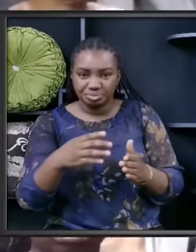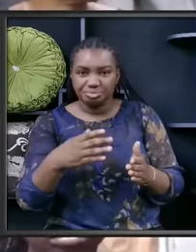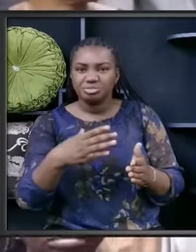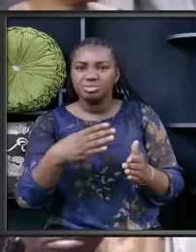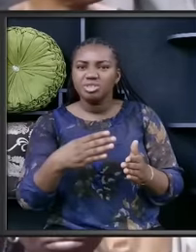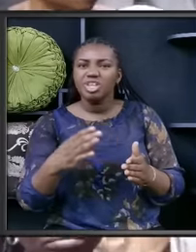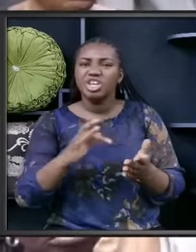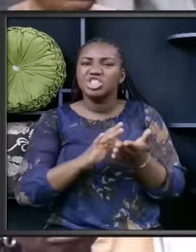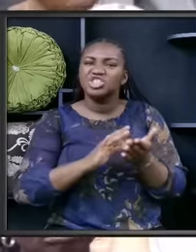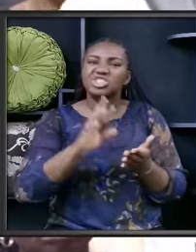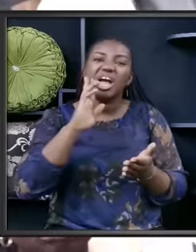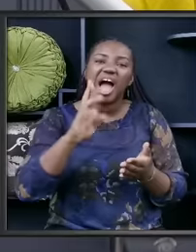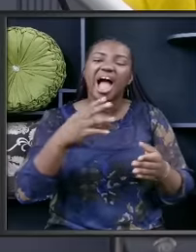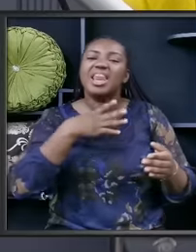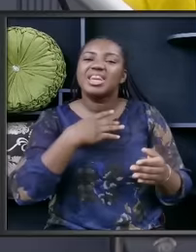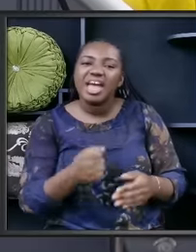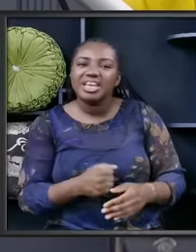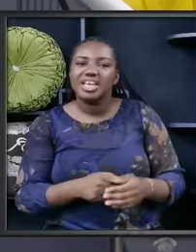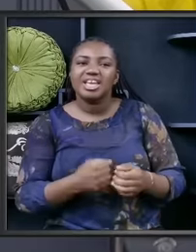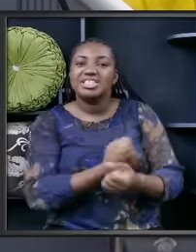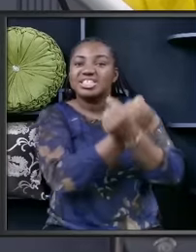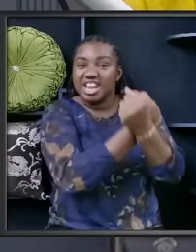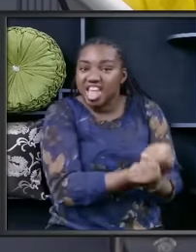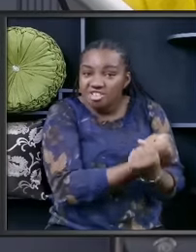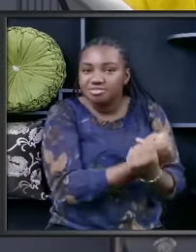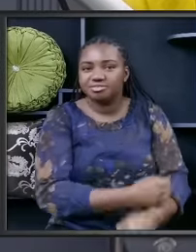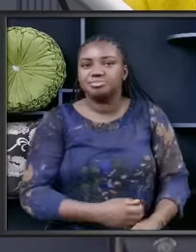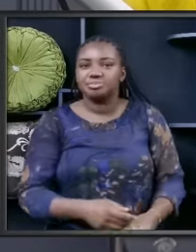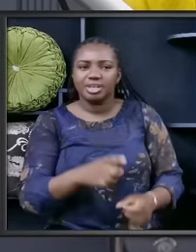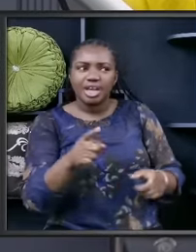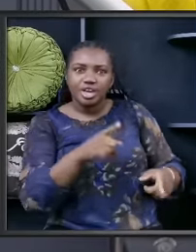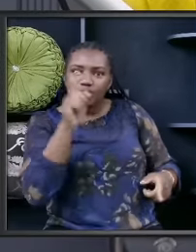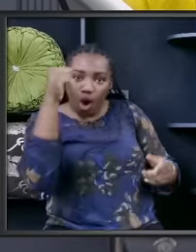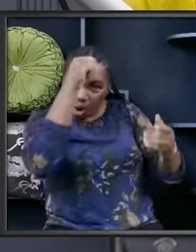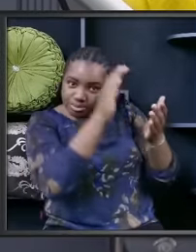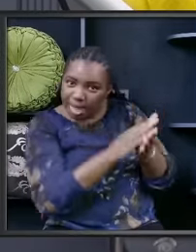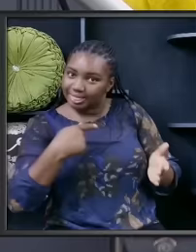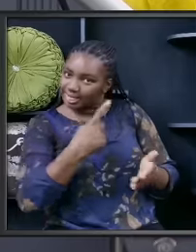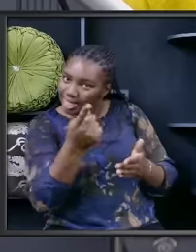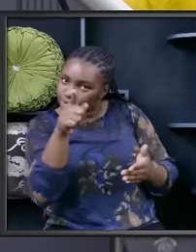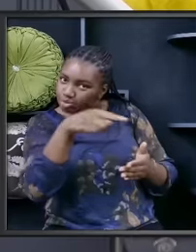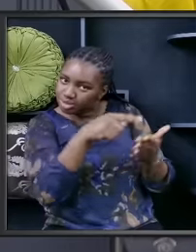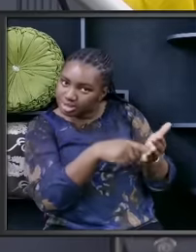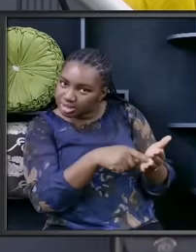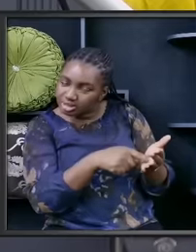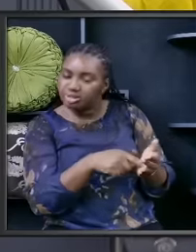your husband come back, come they tell now my you. Husband they tell me this. After he and who travel? It's in a tantanabu.